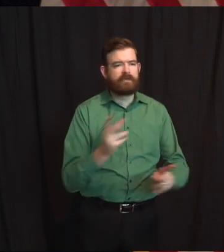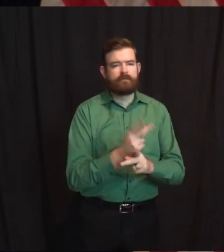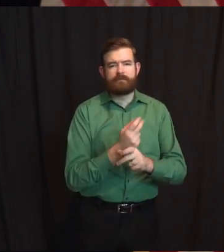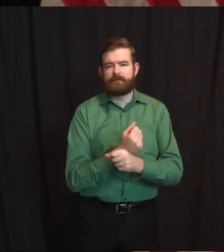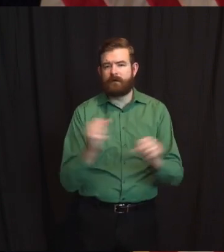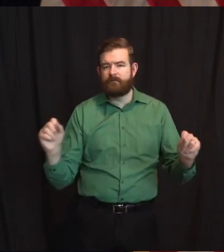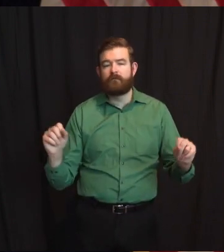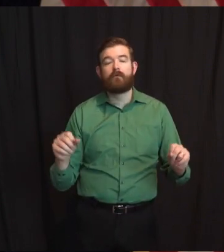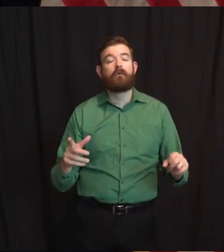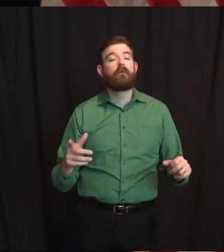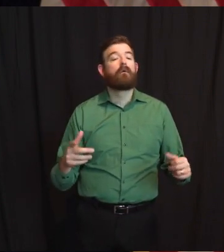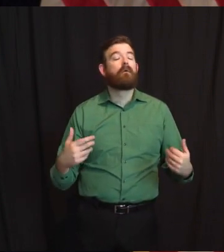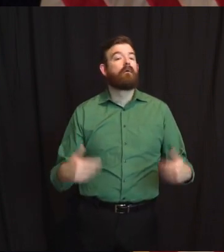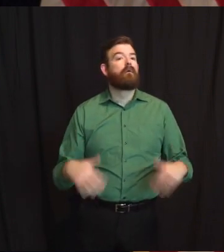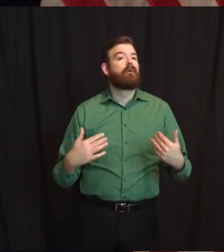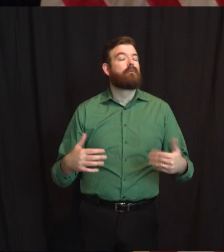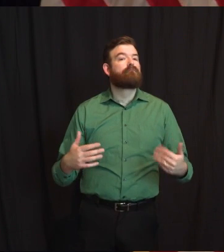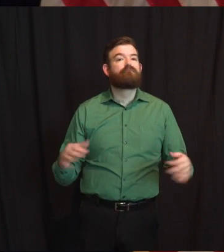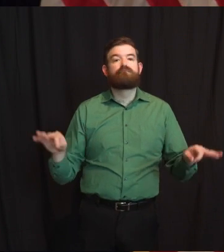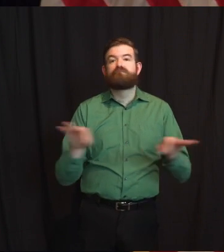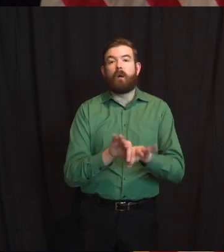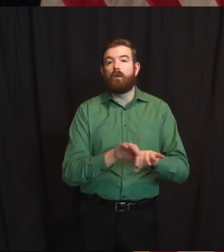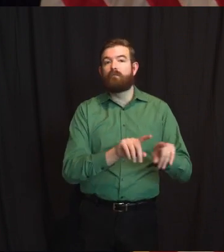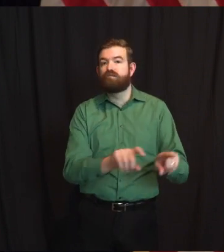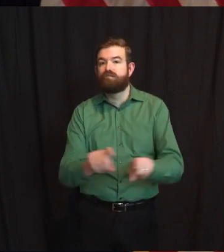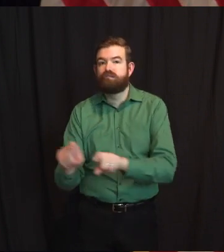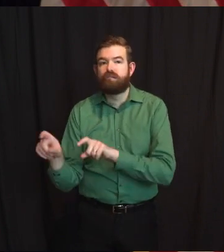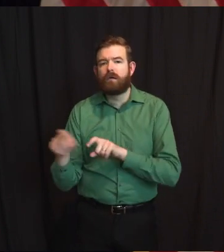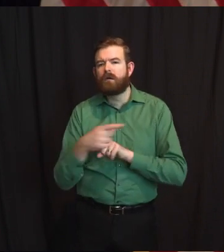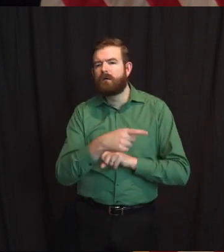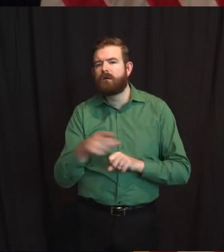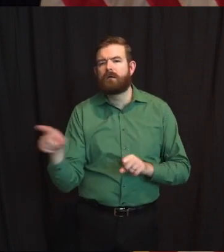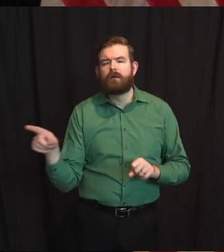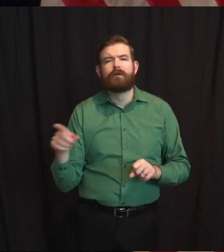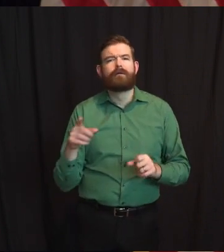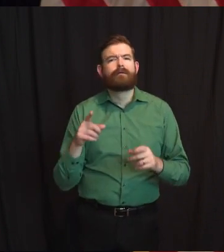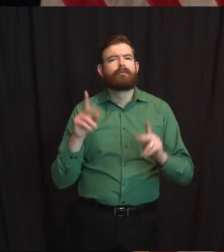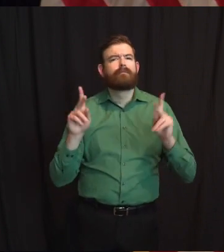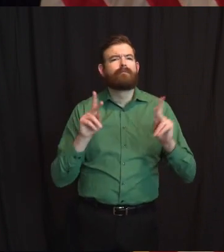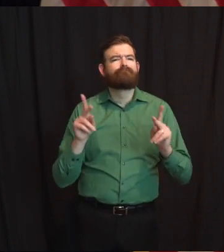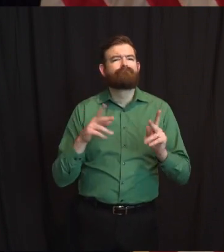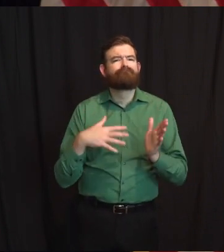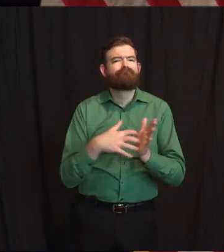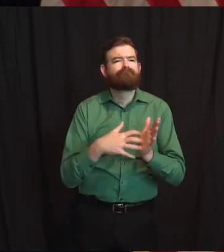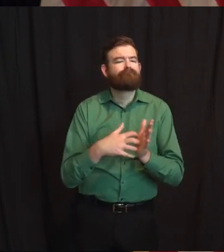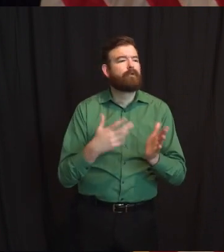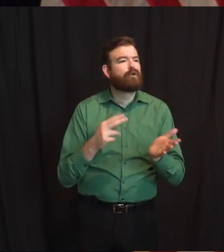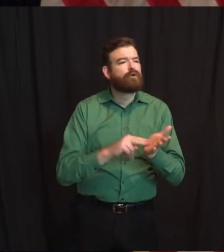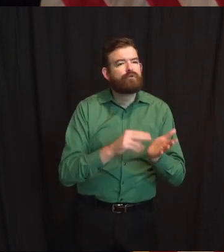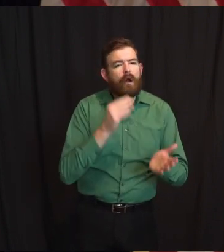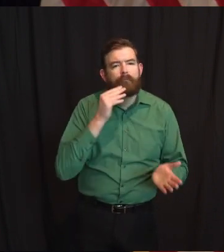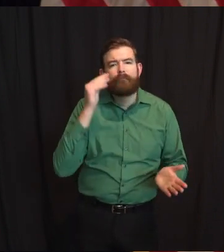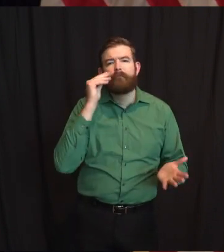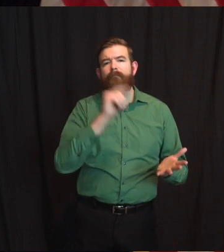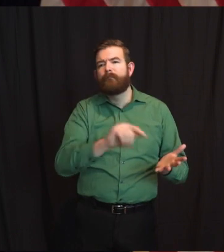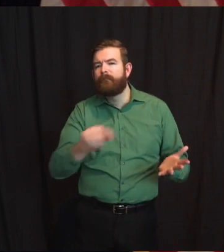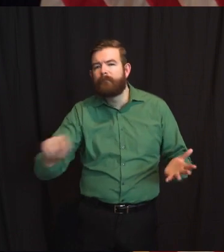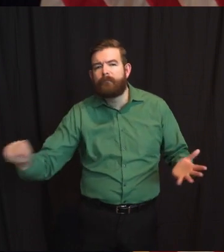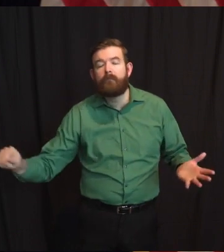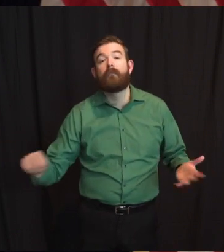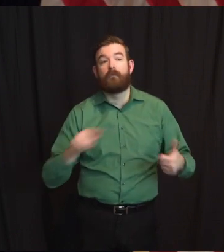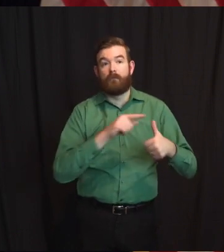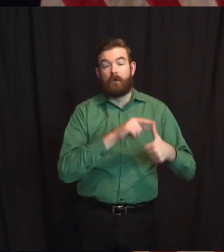importantly, long-term care, but others. Secondly, frontline workers, healthcare workers, first responders, et